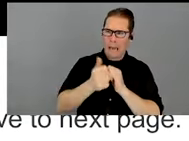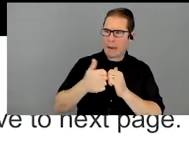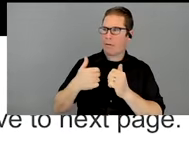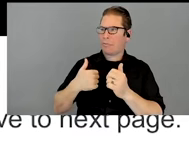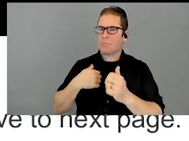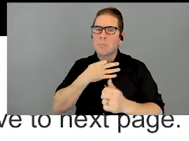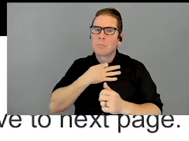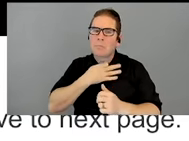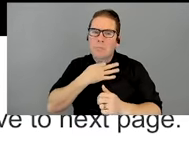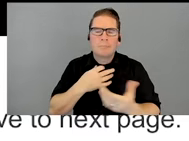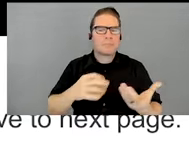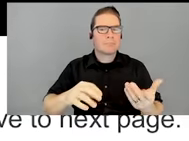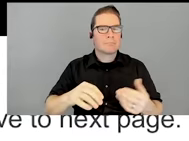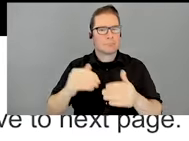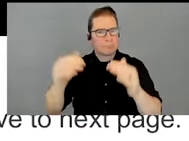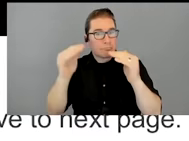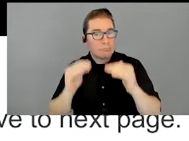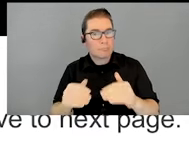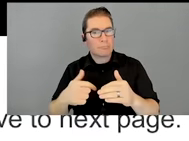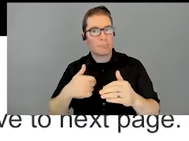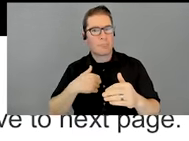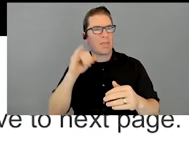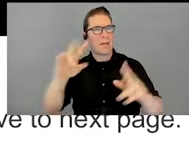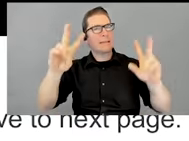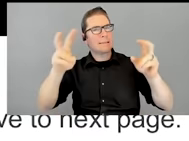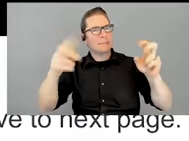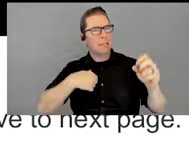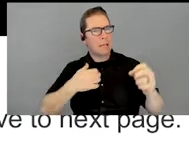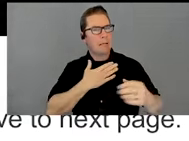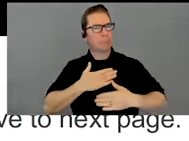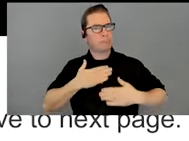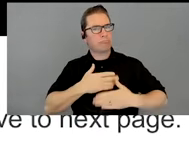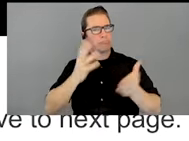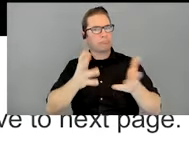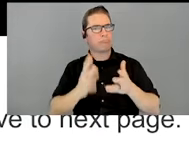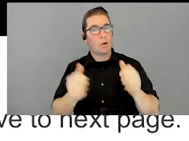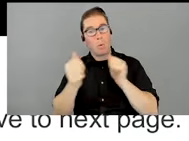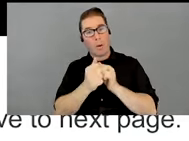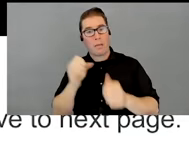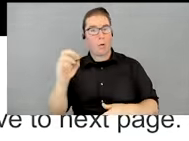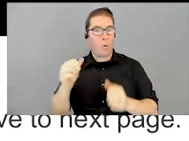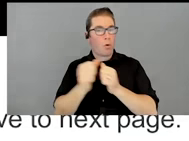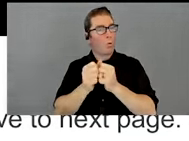I love the subject matter with or without the burritos that is said to be covered.